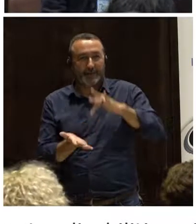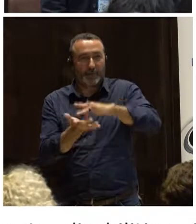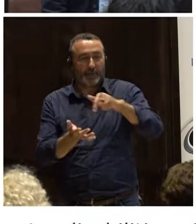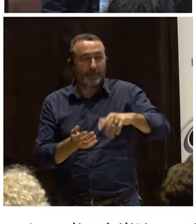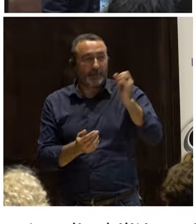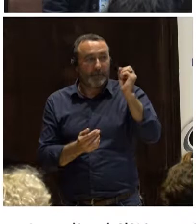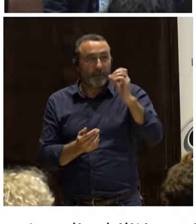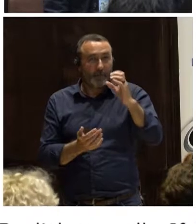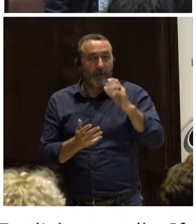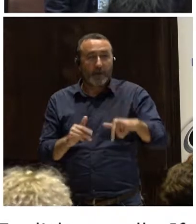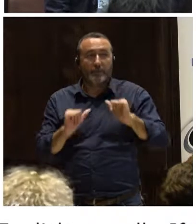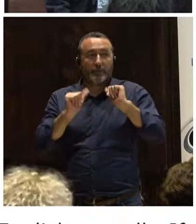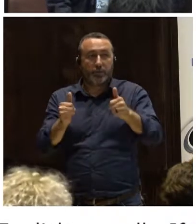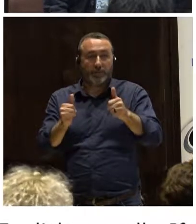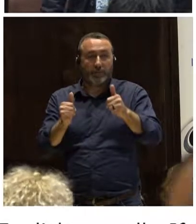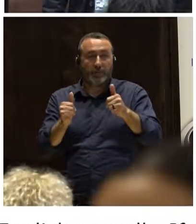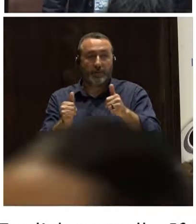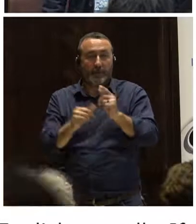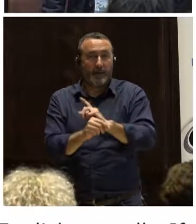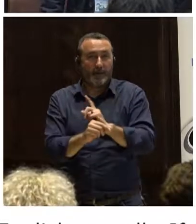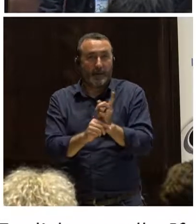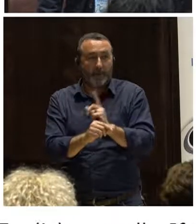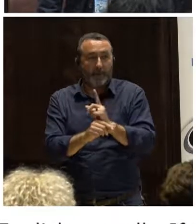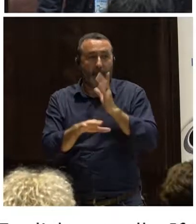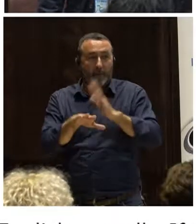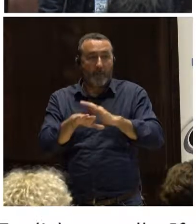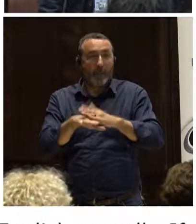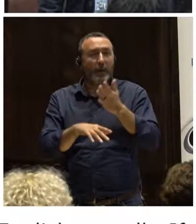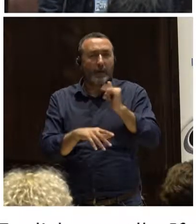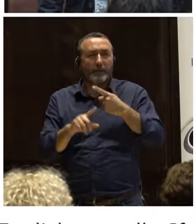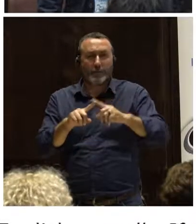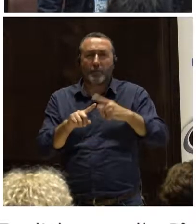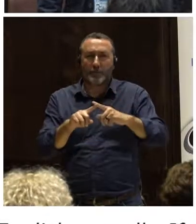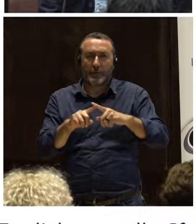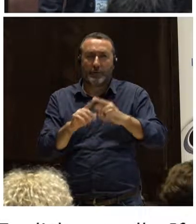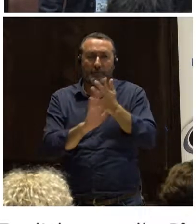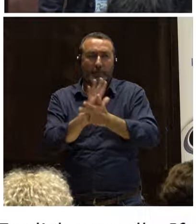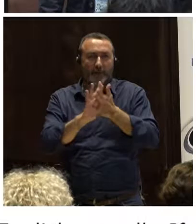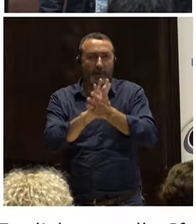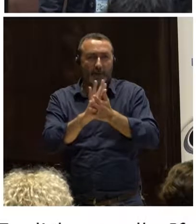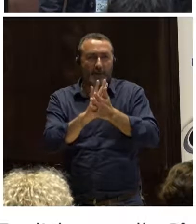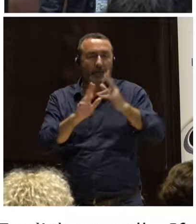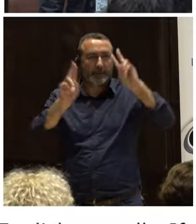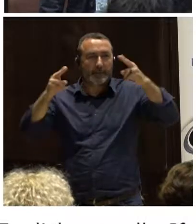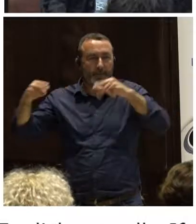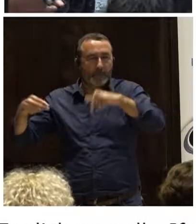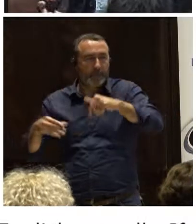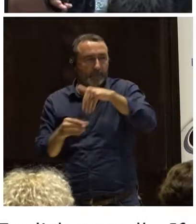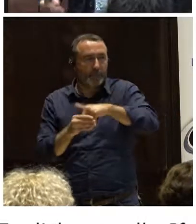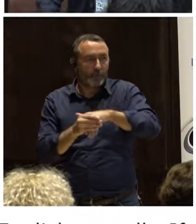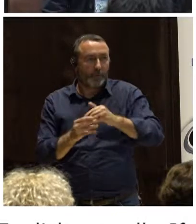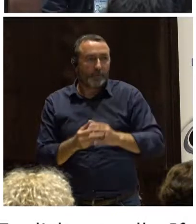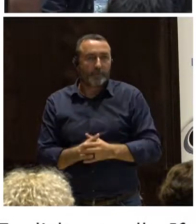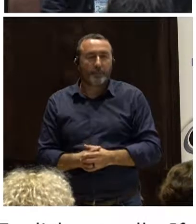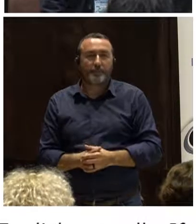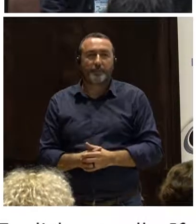very quickly because we have a lot of things to speak about, and we are a bit